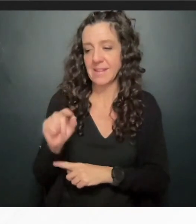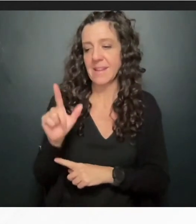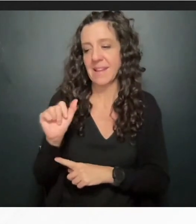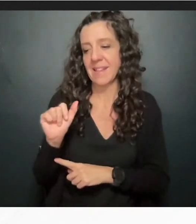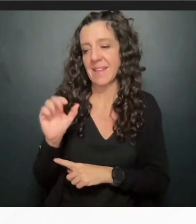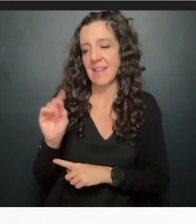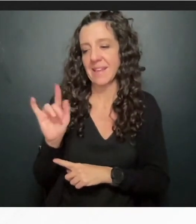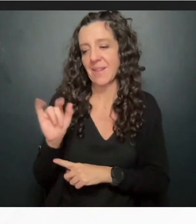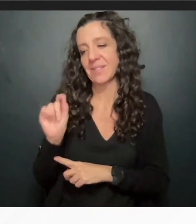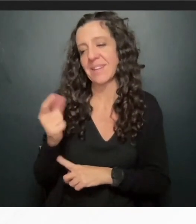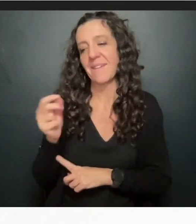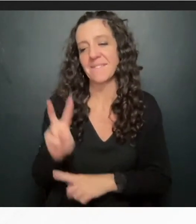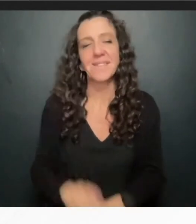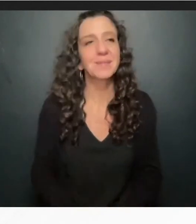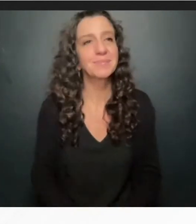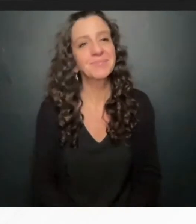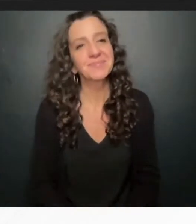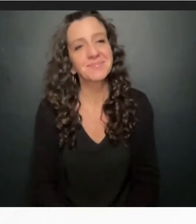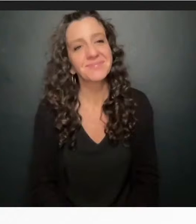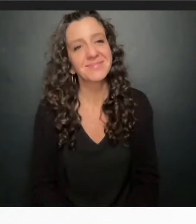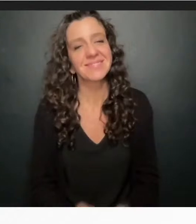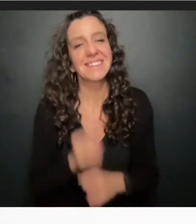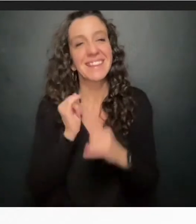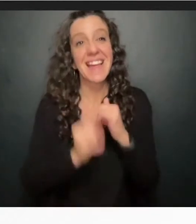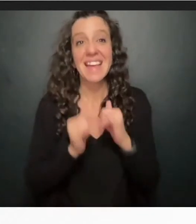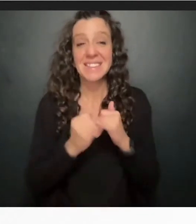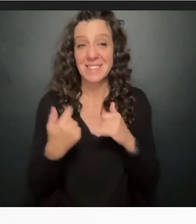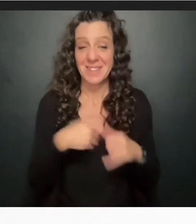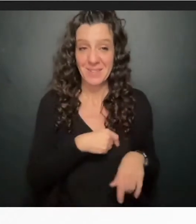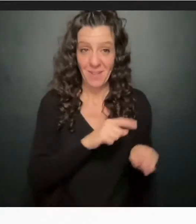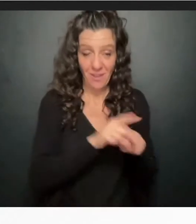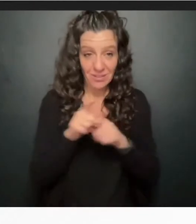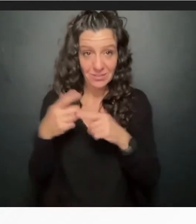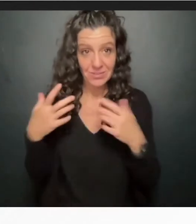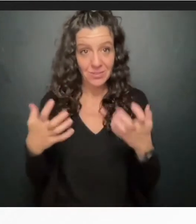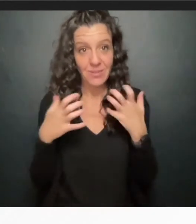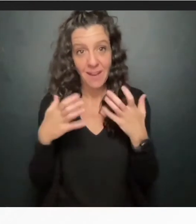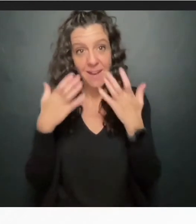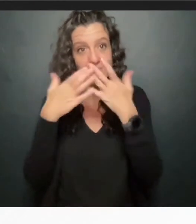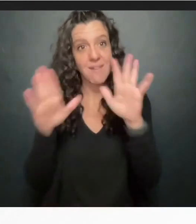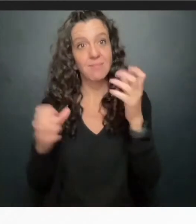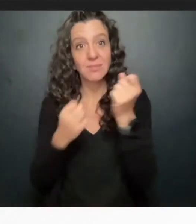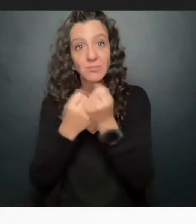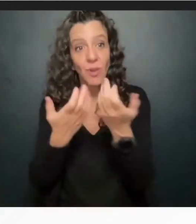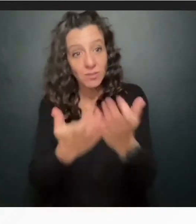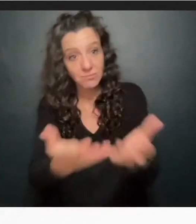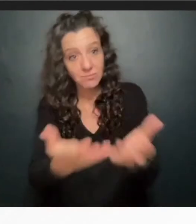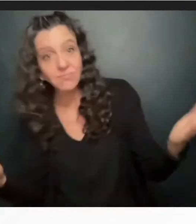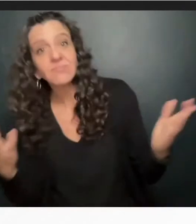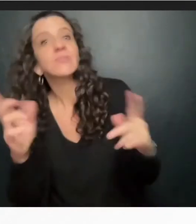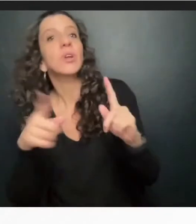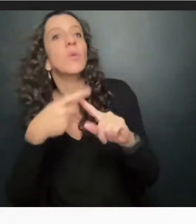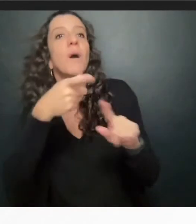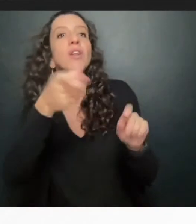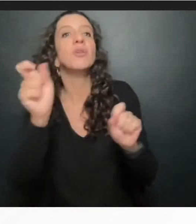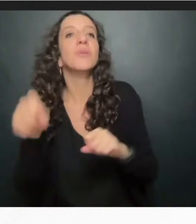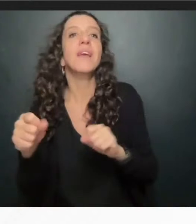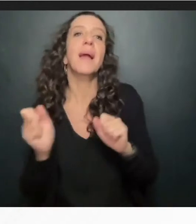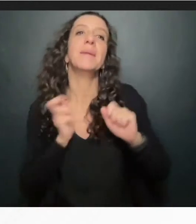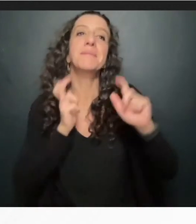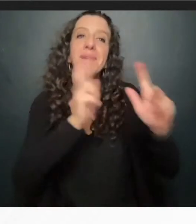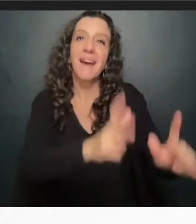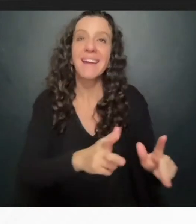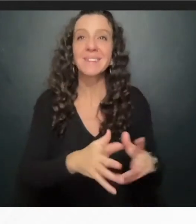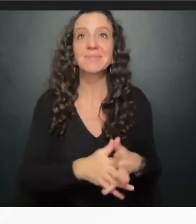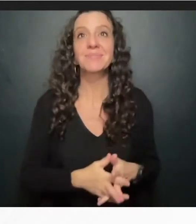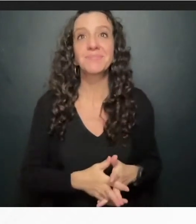ready.lacounty.gov. So lastly, we also want the public support once you're able to repopulate